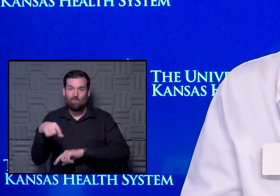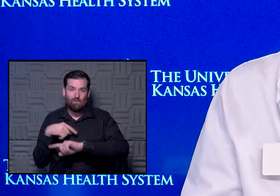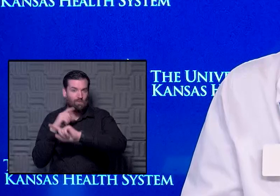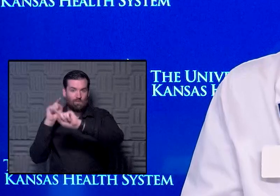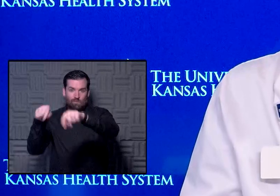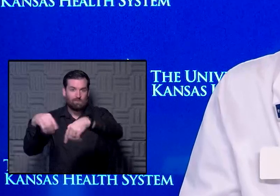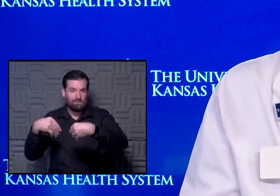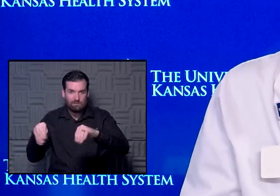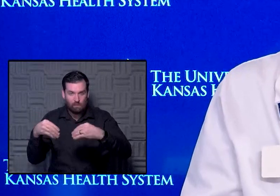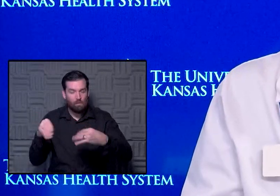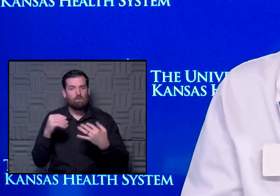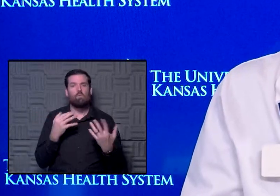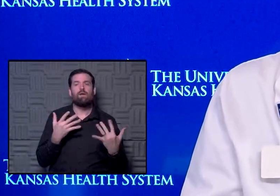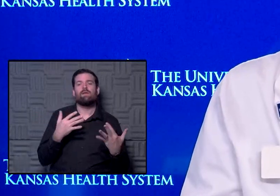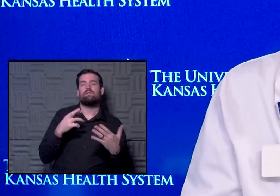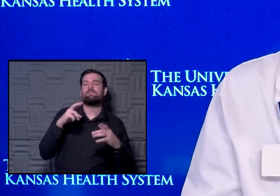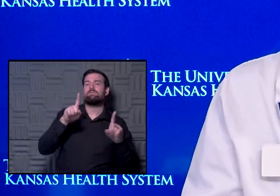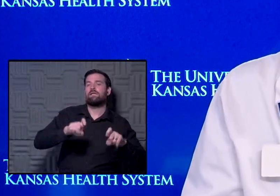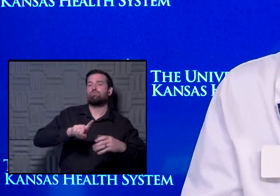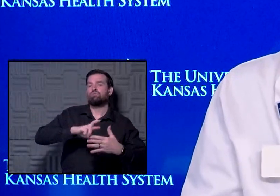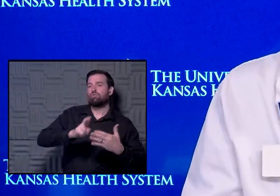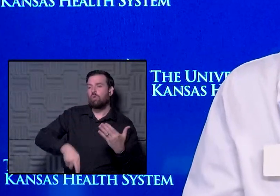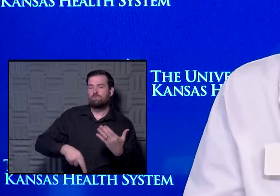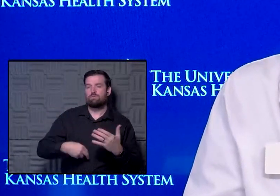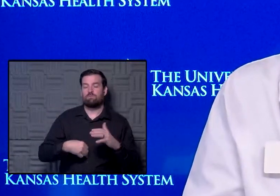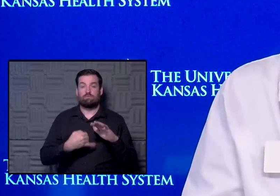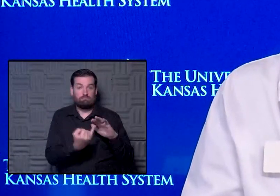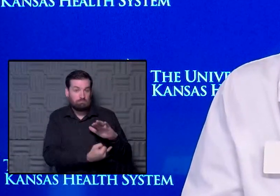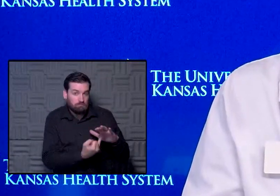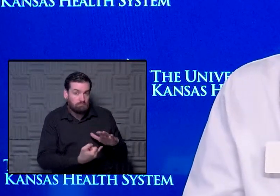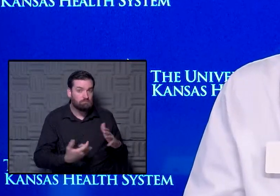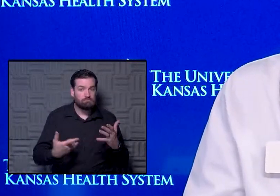you are waiting on a test result or if you were symptomatic and isolated.